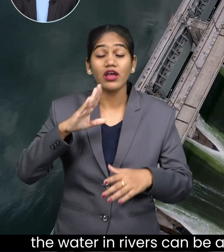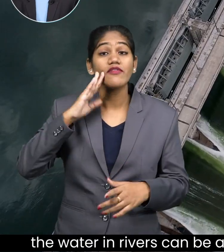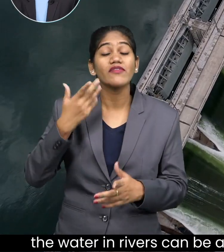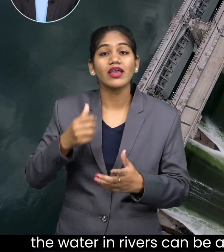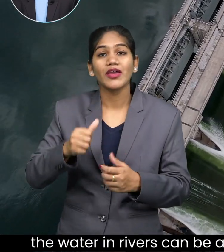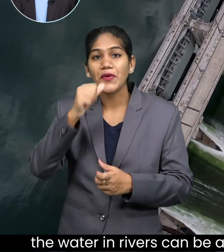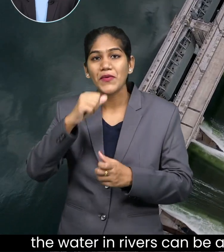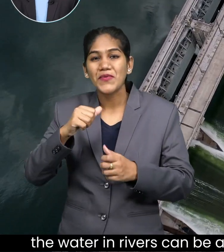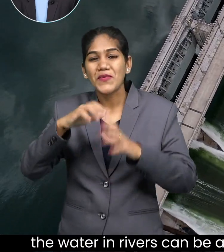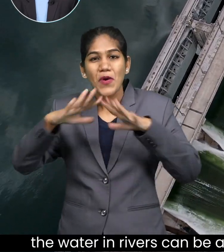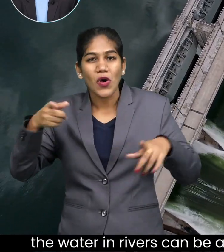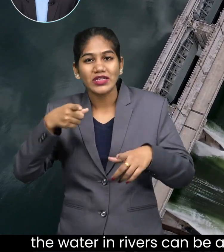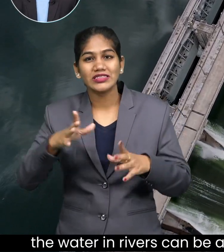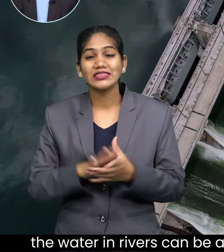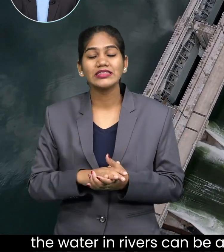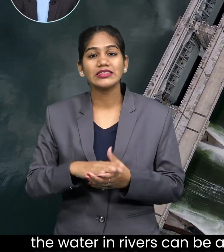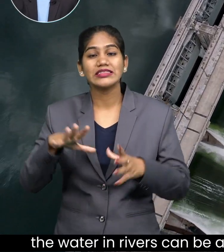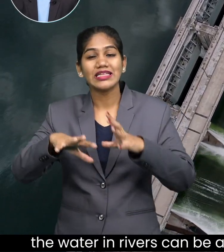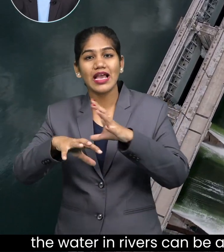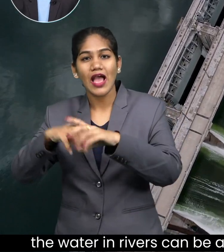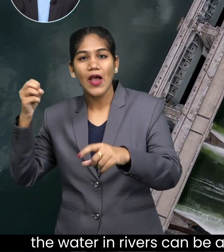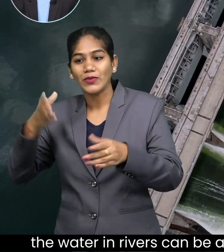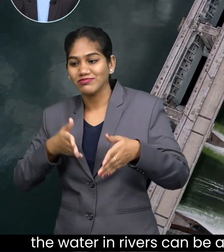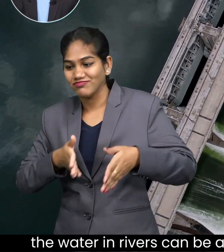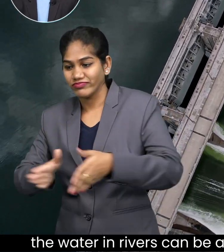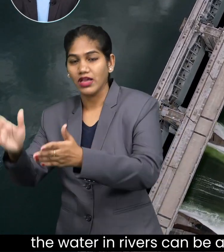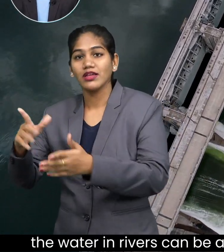when water is released from dams.